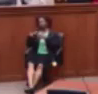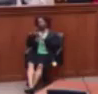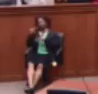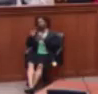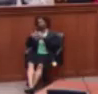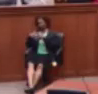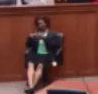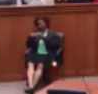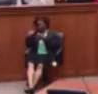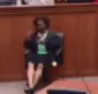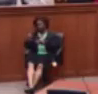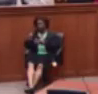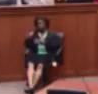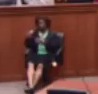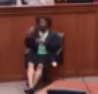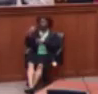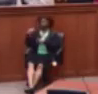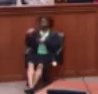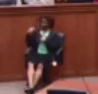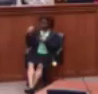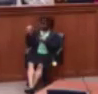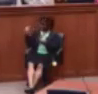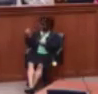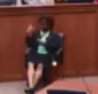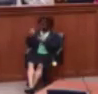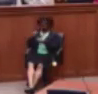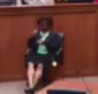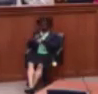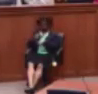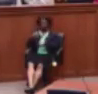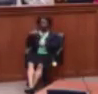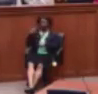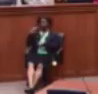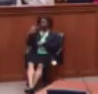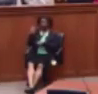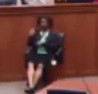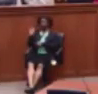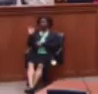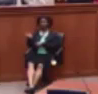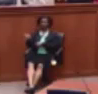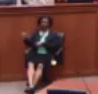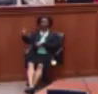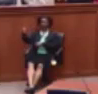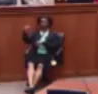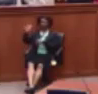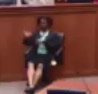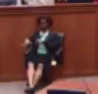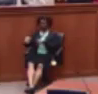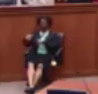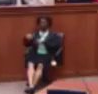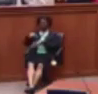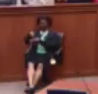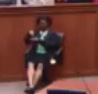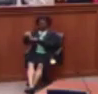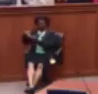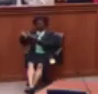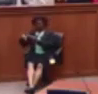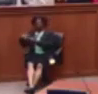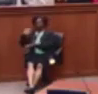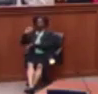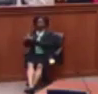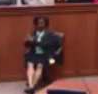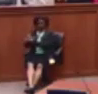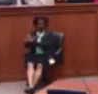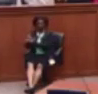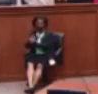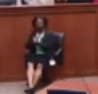years of having the program and implementing it, in 2018 we graduated our first cohort of Jump Start students.